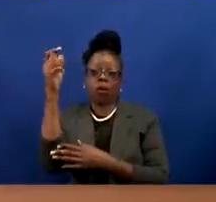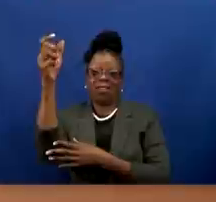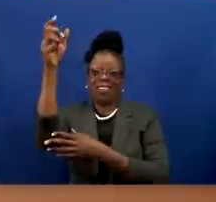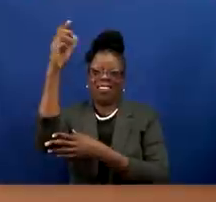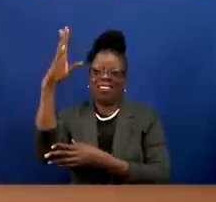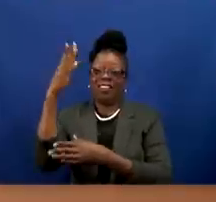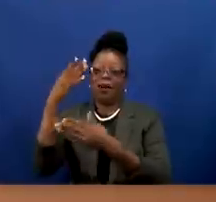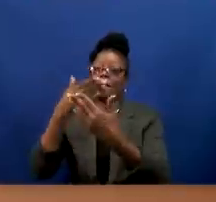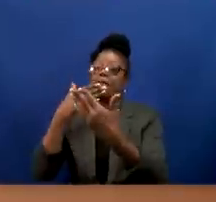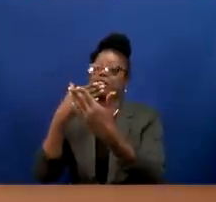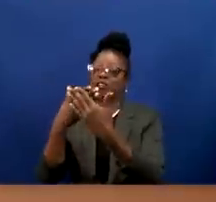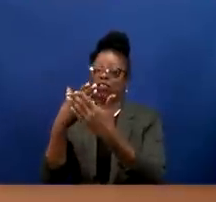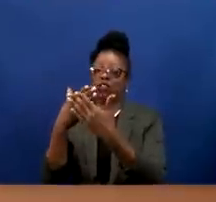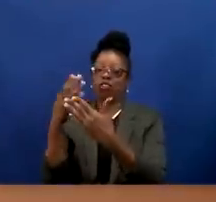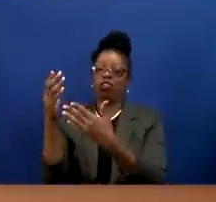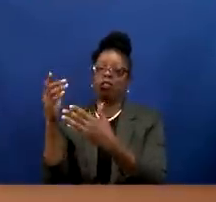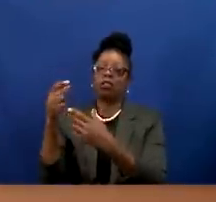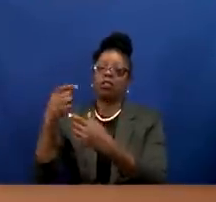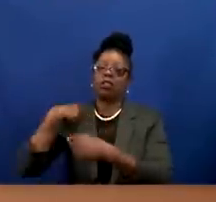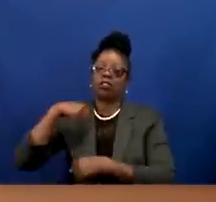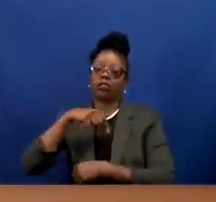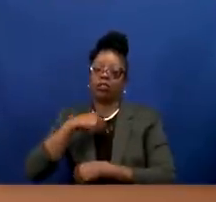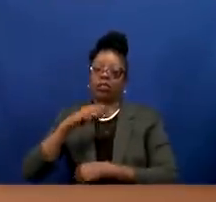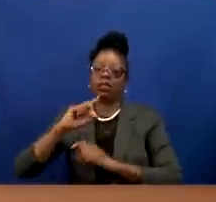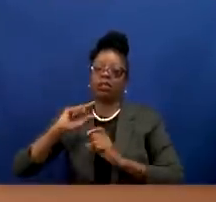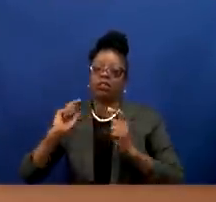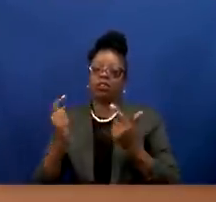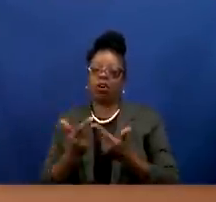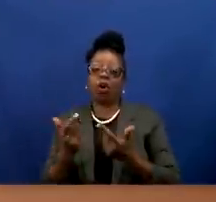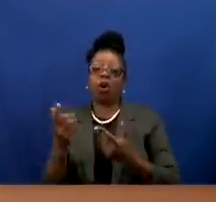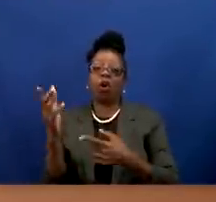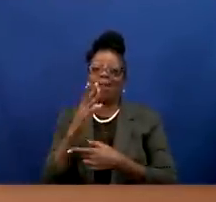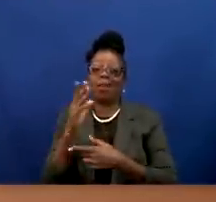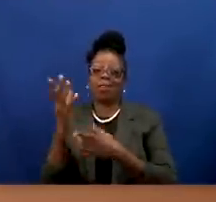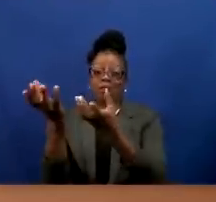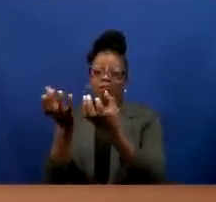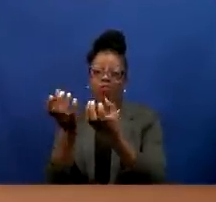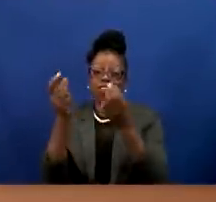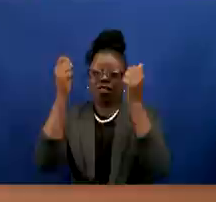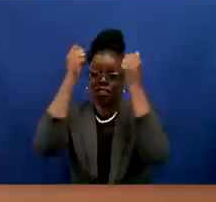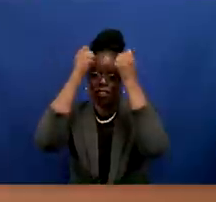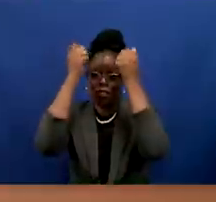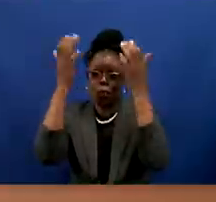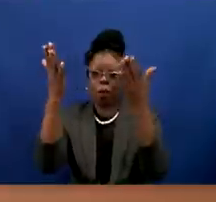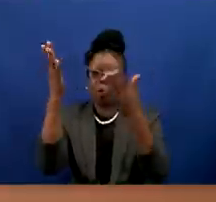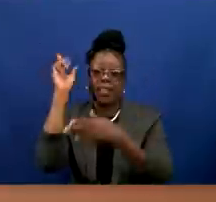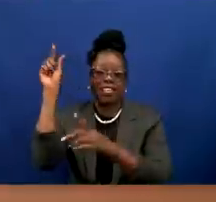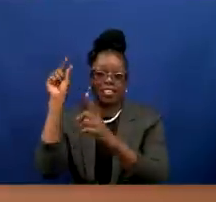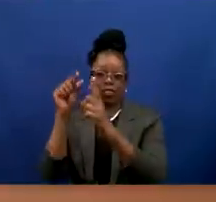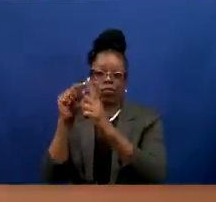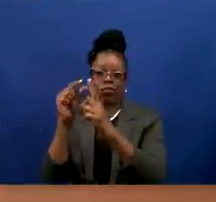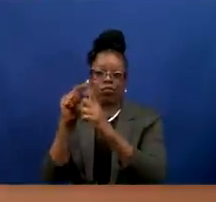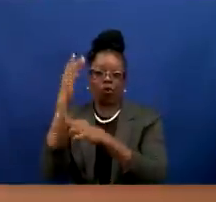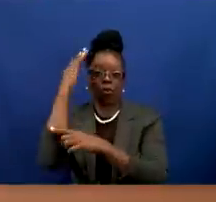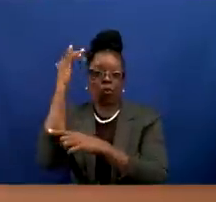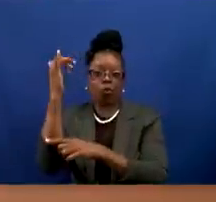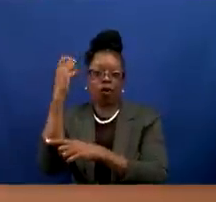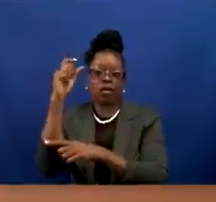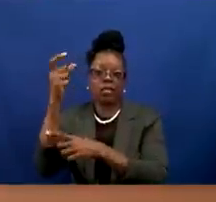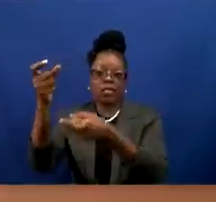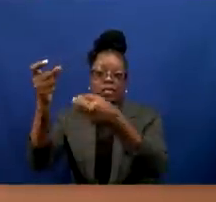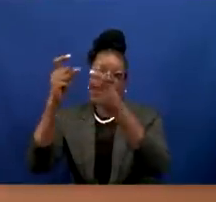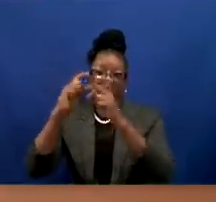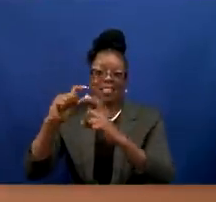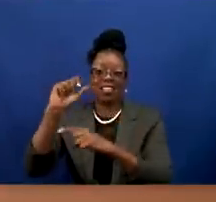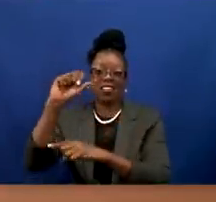that tells us to bring the tithe into the storehouse. And then we want to go beyond the minimum requirement to give an offering unto the Lord. And we likewise give